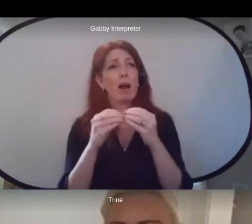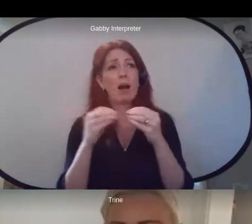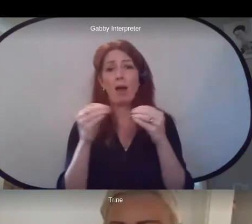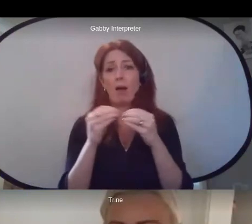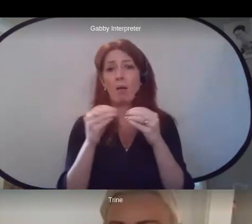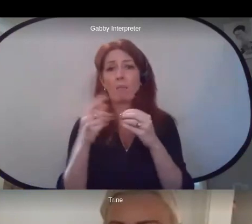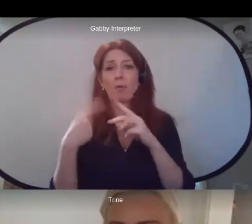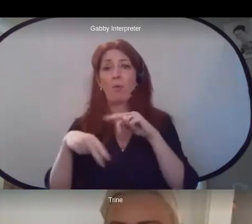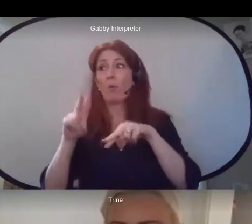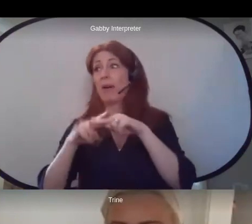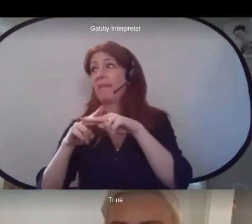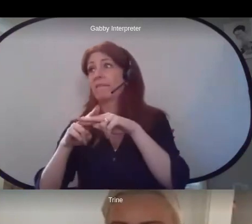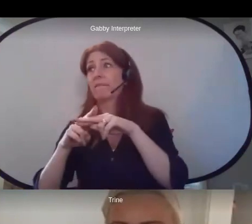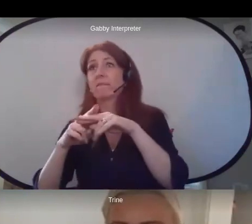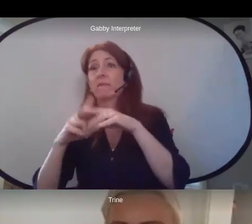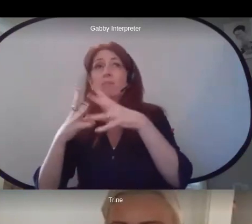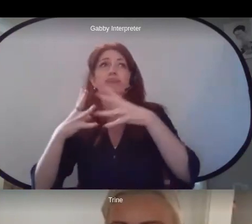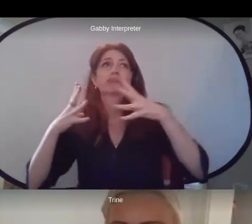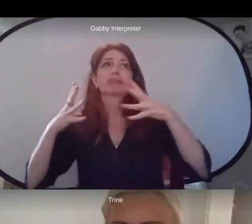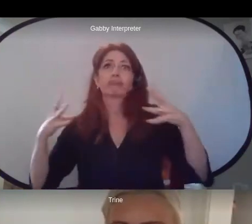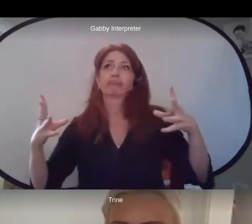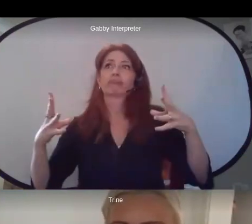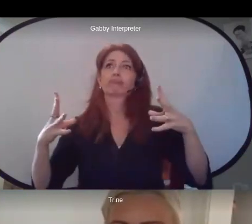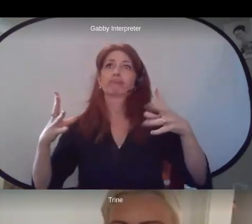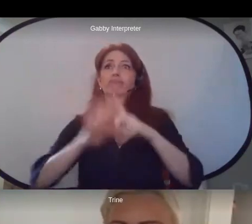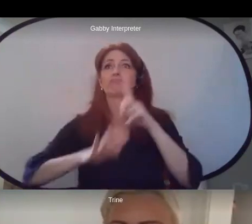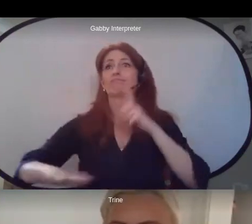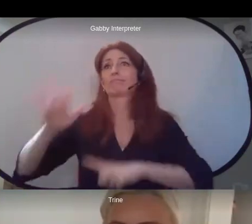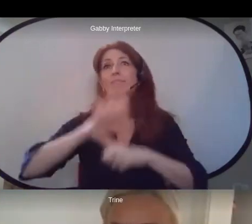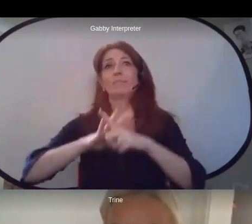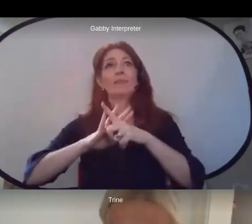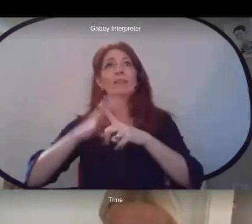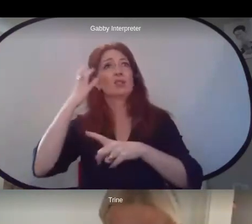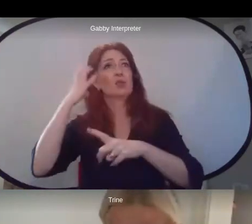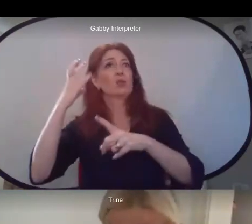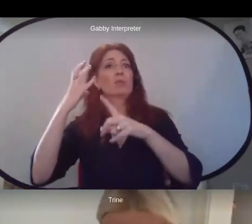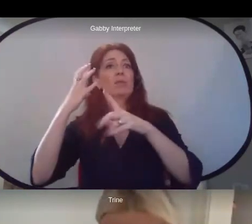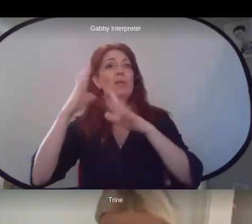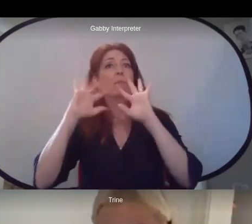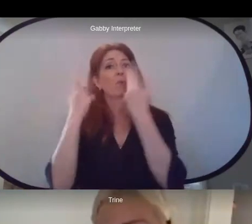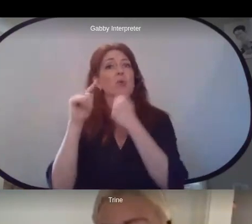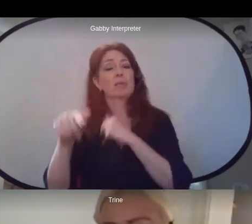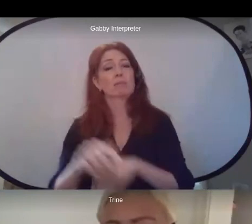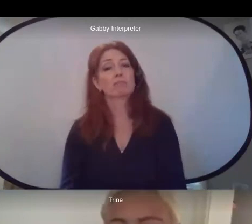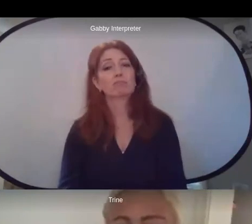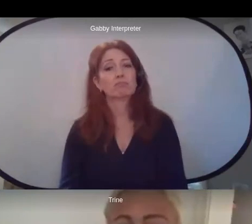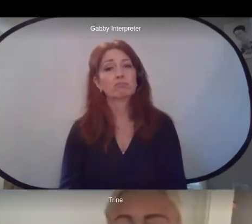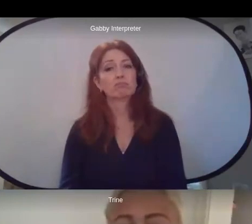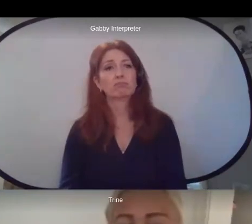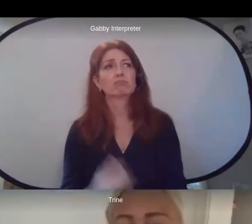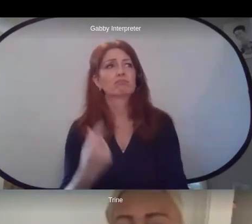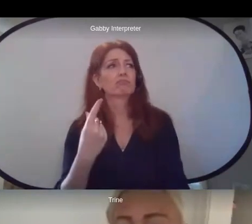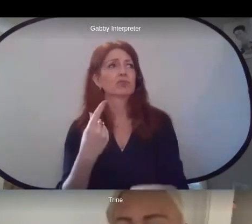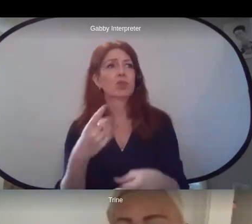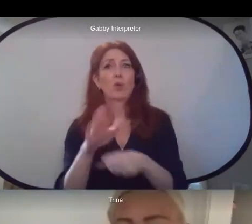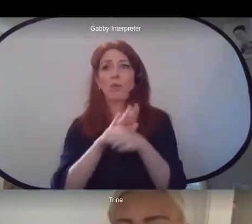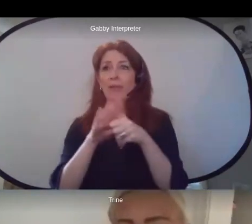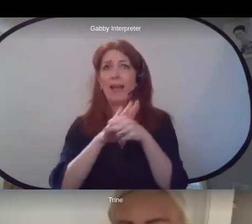whether you're a, you know, larger, maybe a national governing body of sports? So what can the sector be doing to educate others